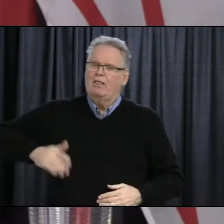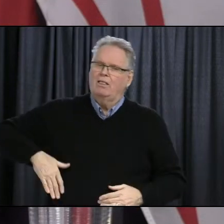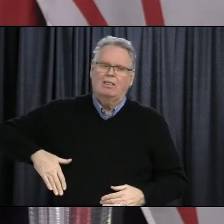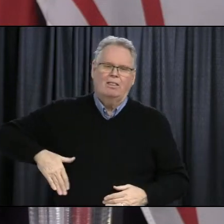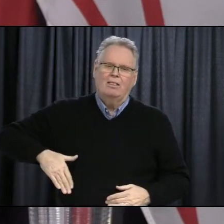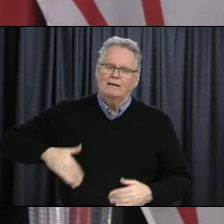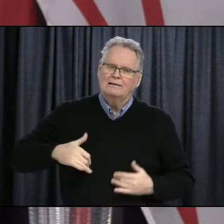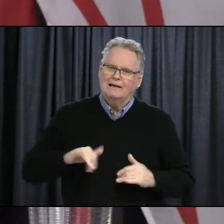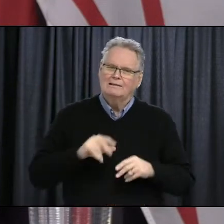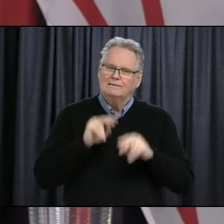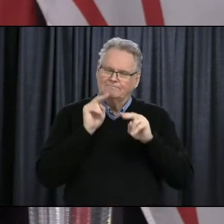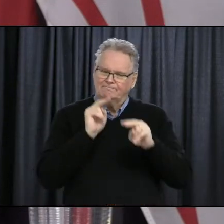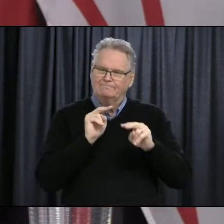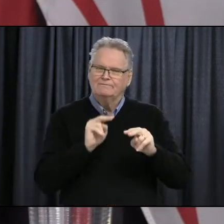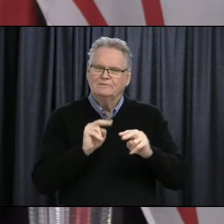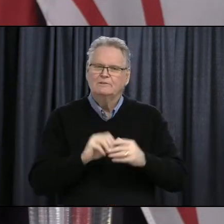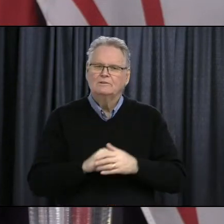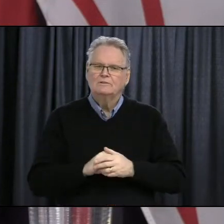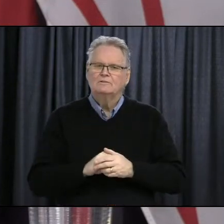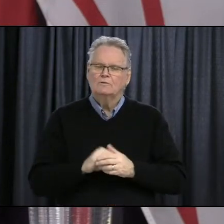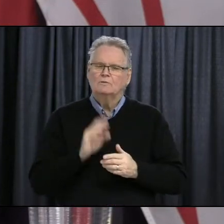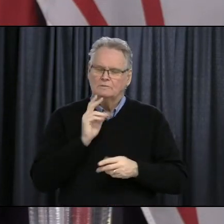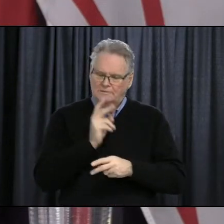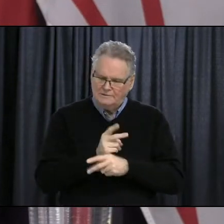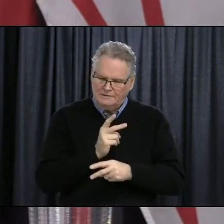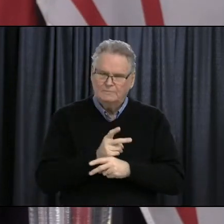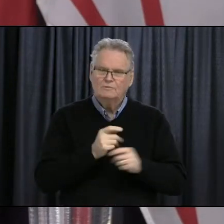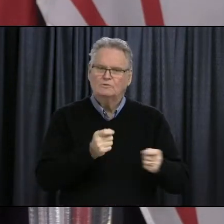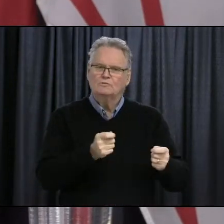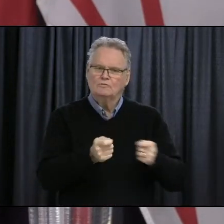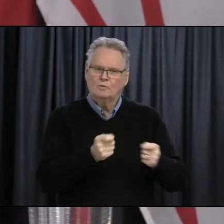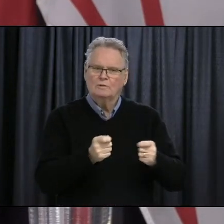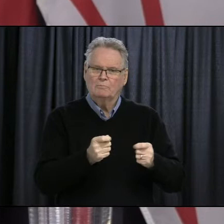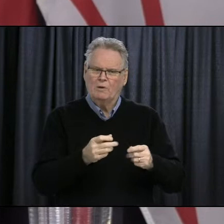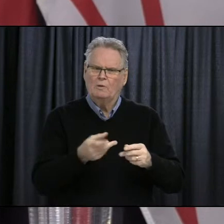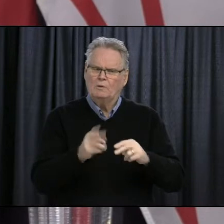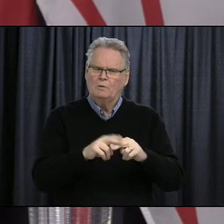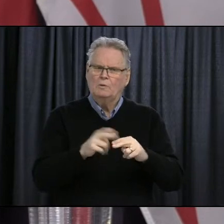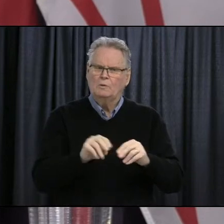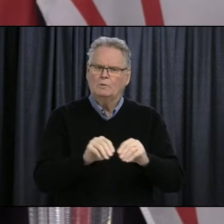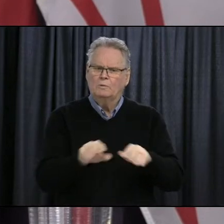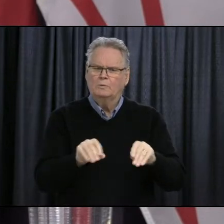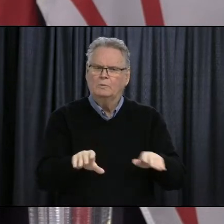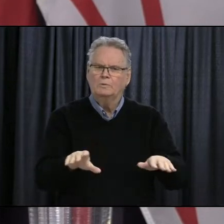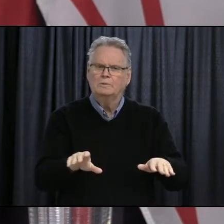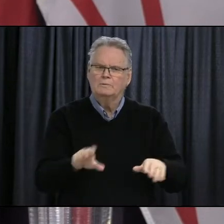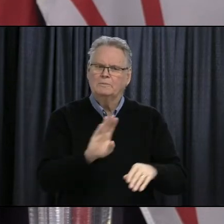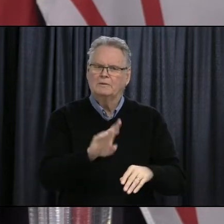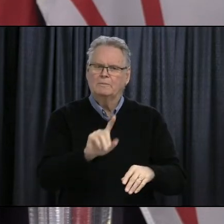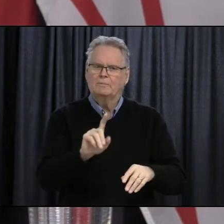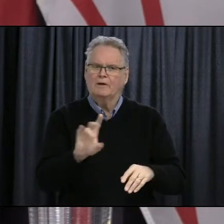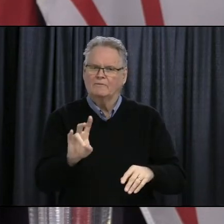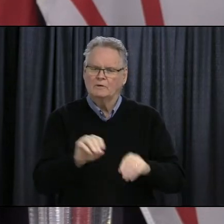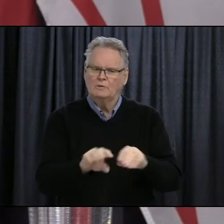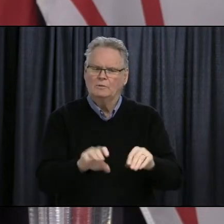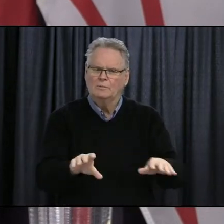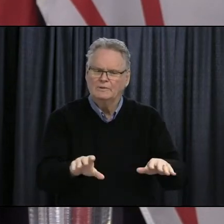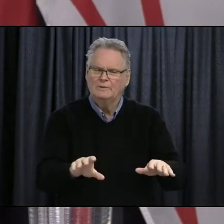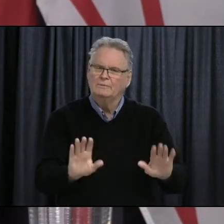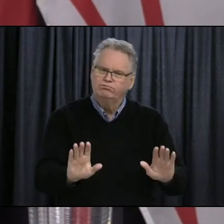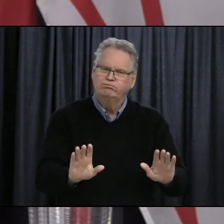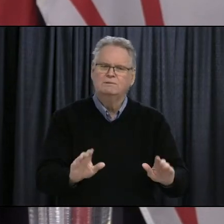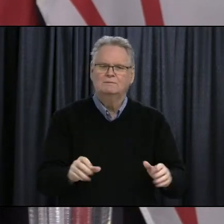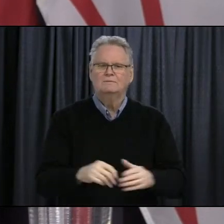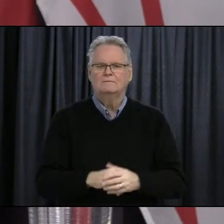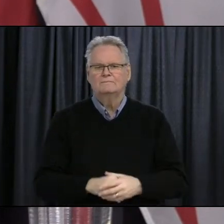of lockdown. I want to introduce some balance here too. A reminder that the dark days of lockdown have revealed